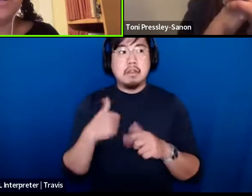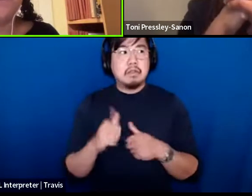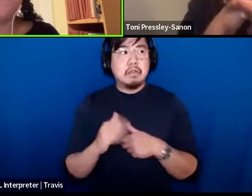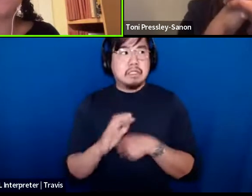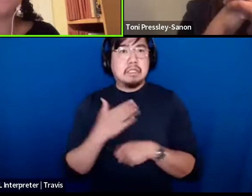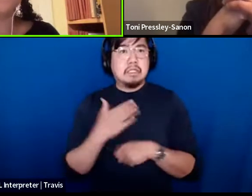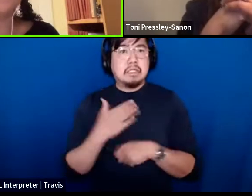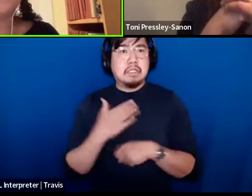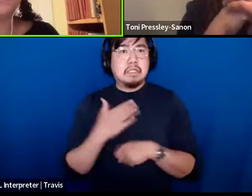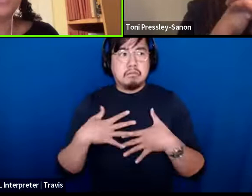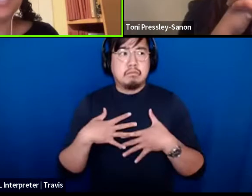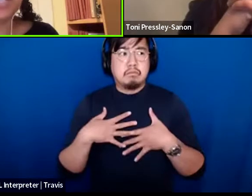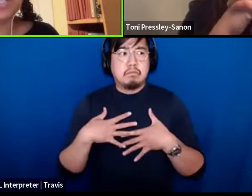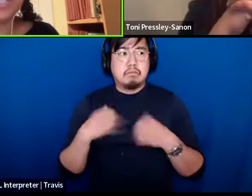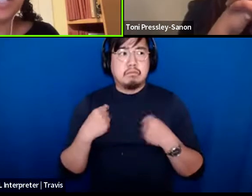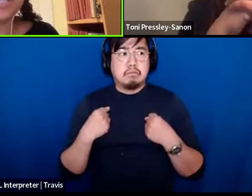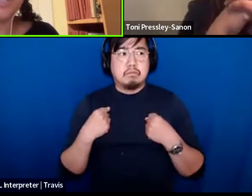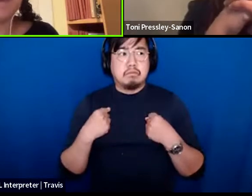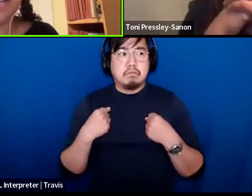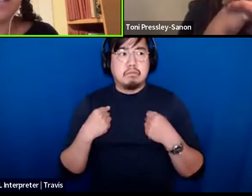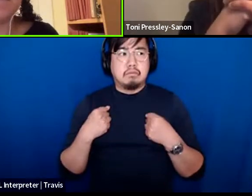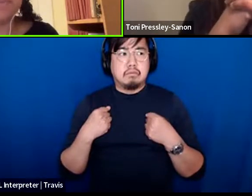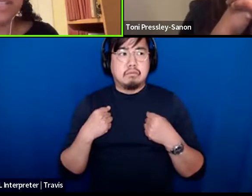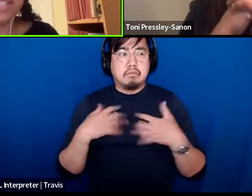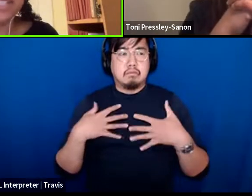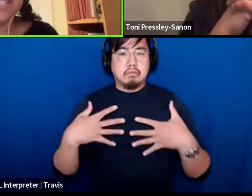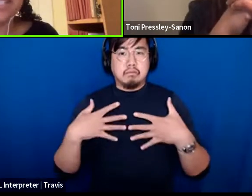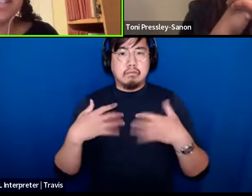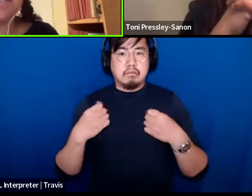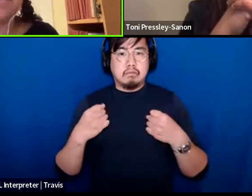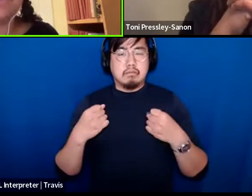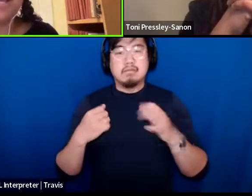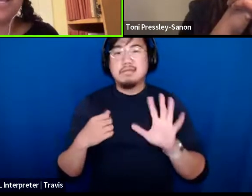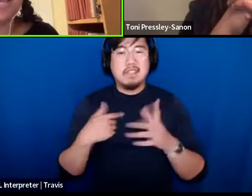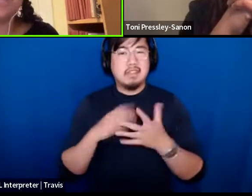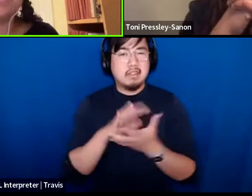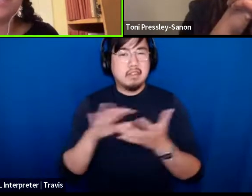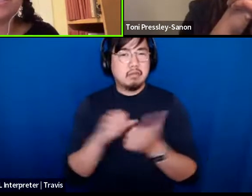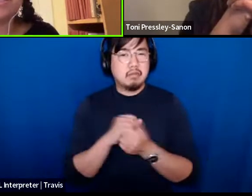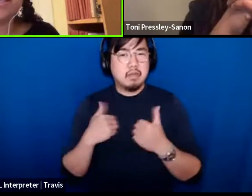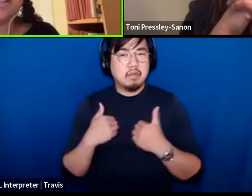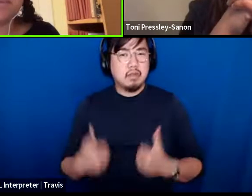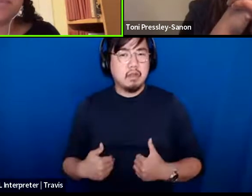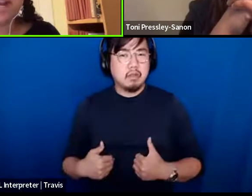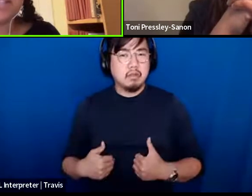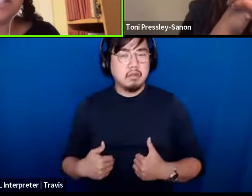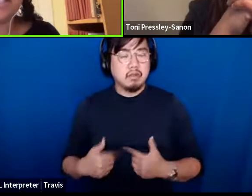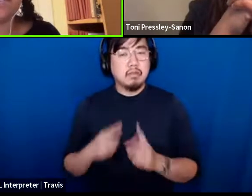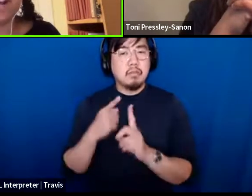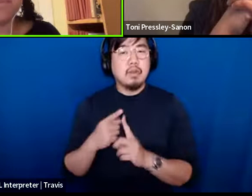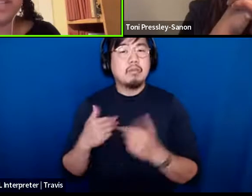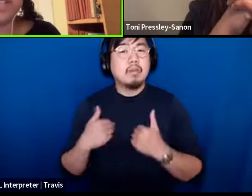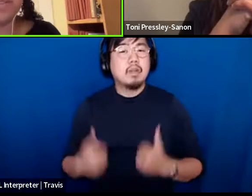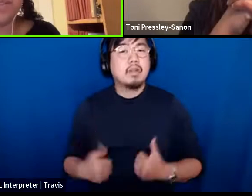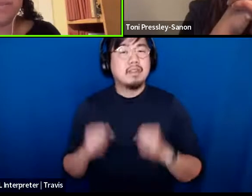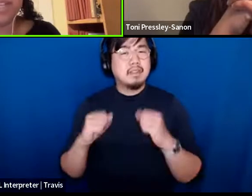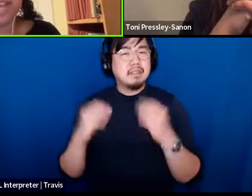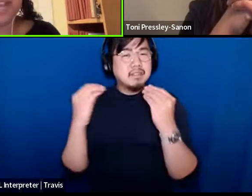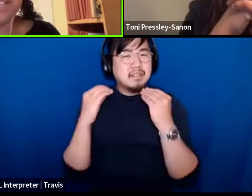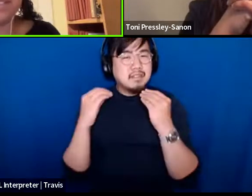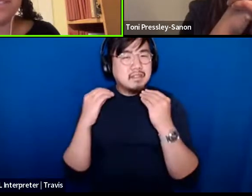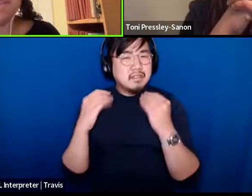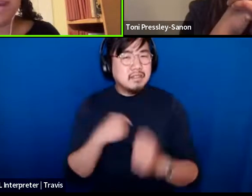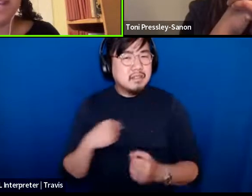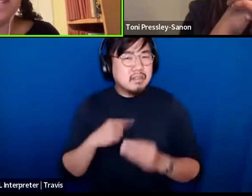rather the teaching is that the body breathes itself. And the process of coming from